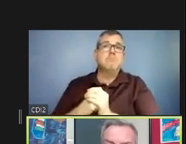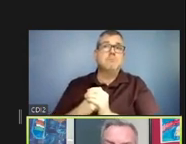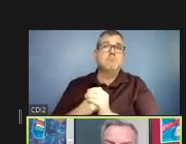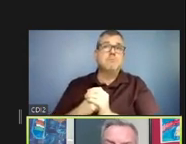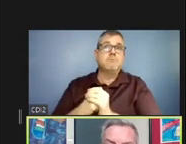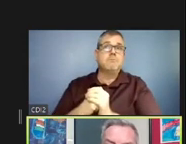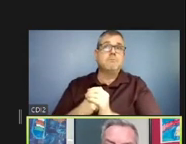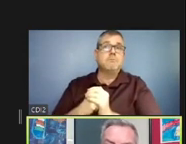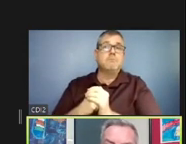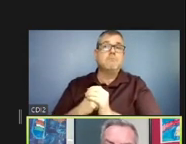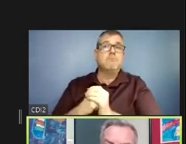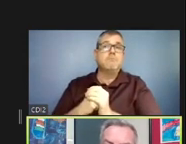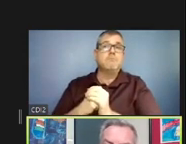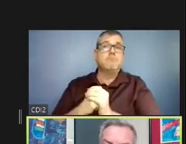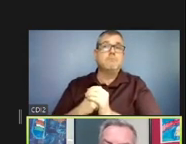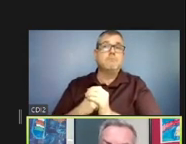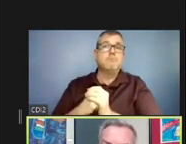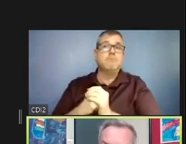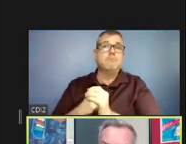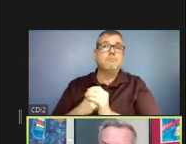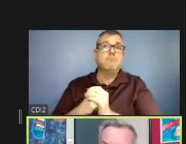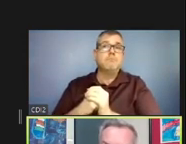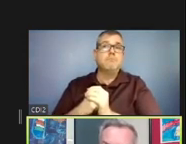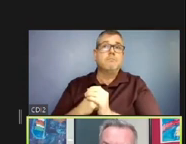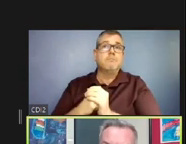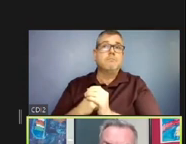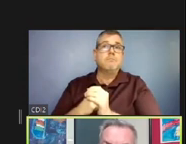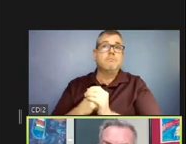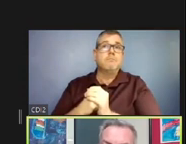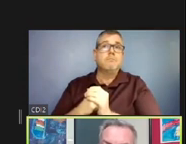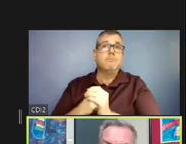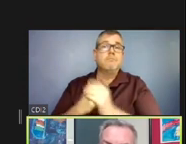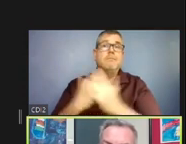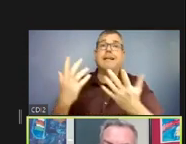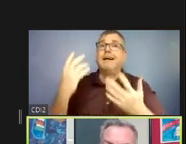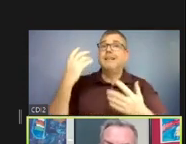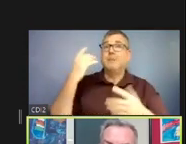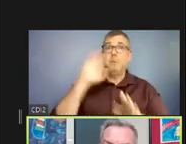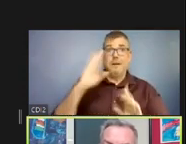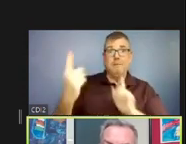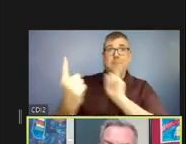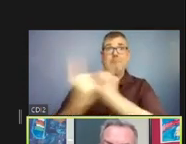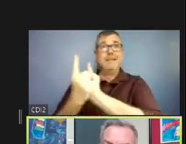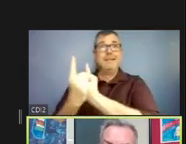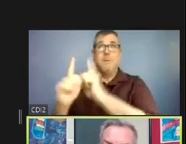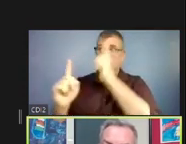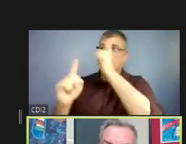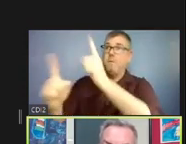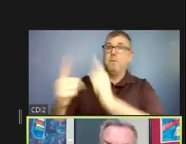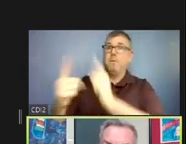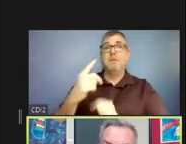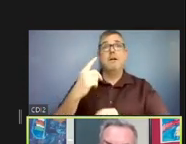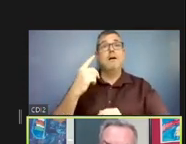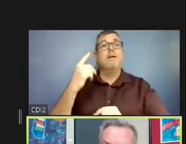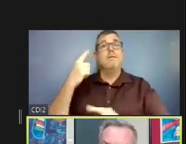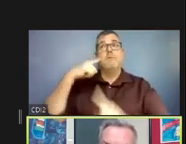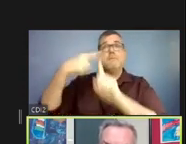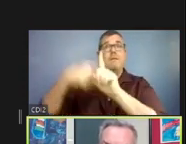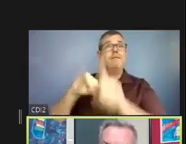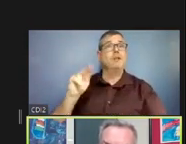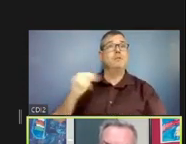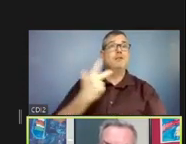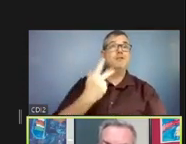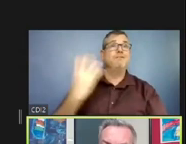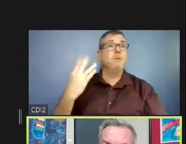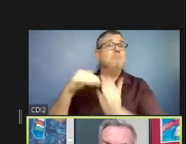into California. I am a member of the Community Vaccine Advisory Committee. It's been created under the Department of Public